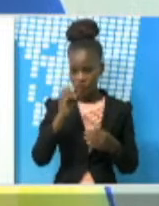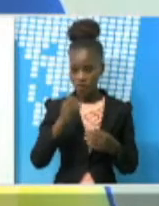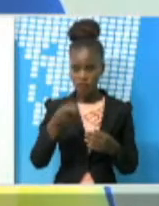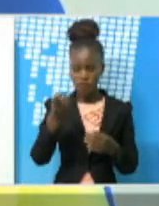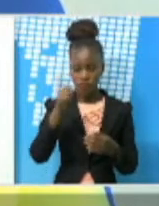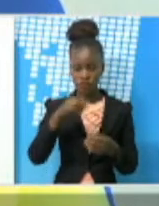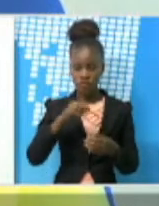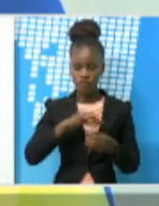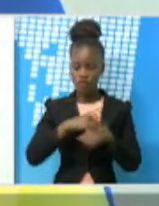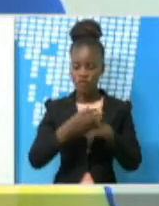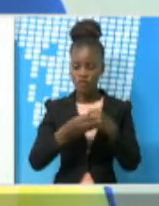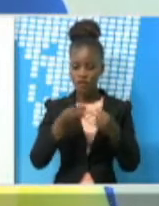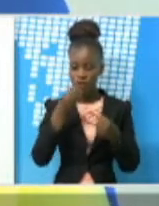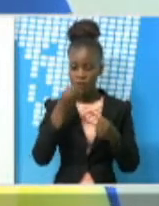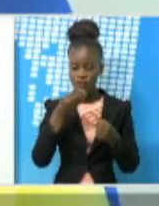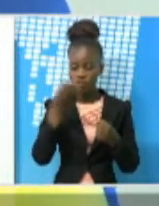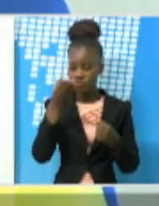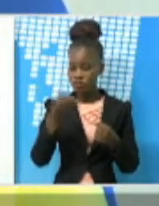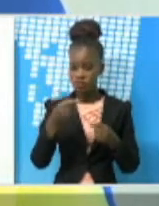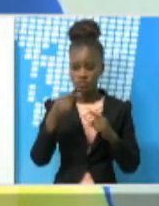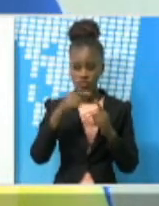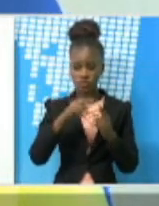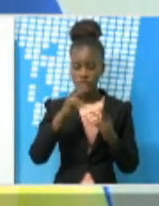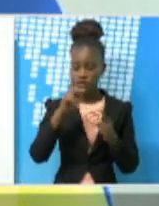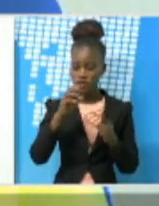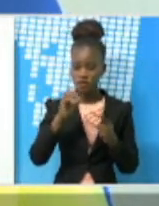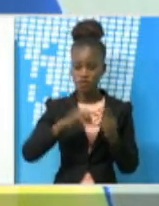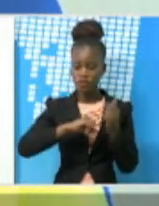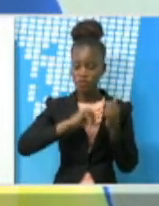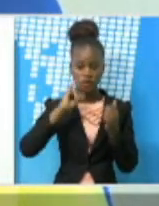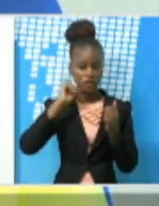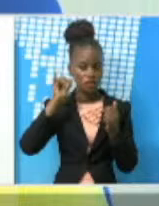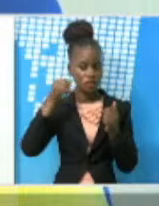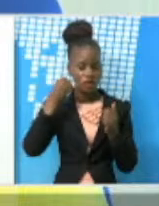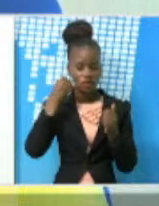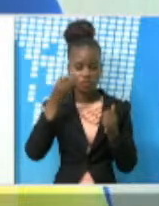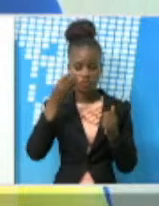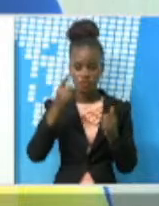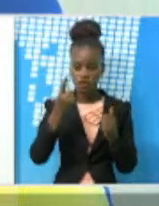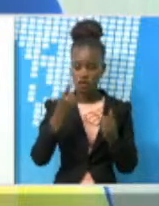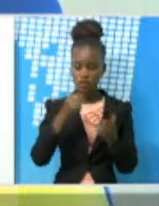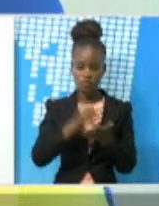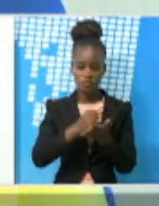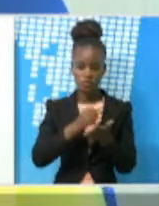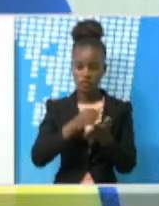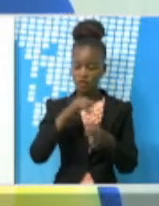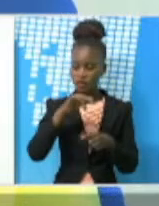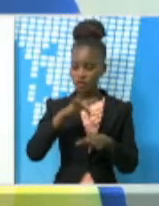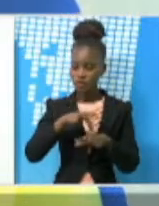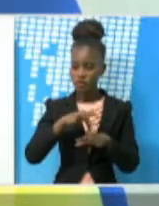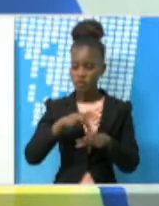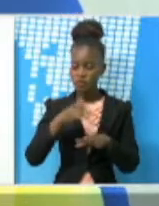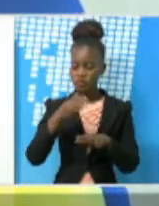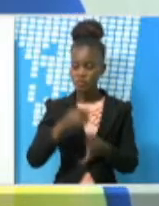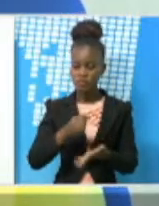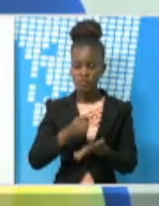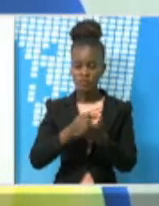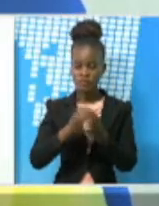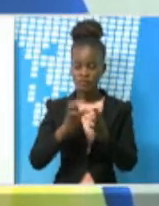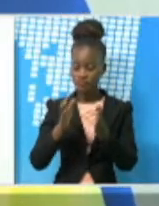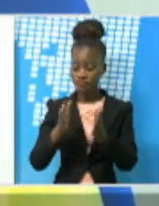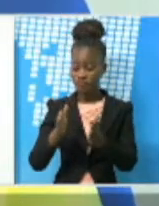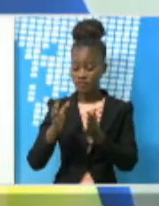the manufacturers of the Teju juice, they are the ones that established it. Now, today, to help me categorize some of